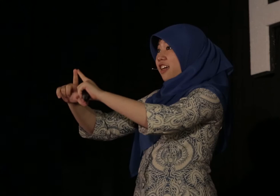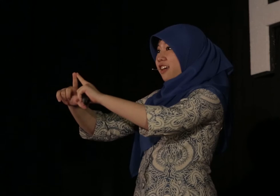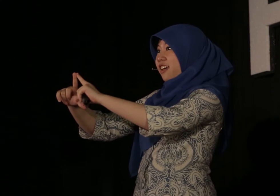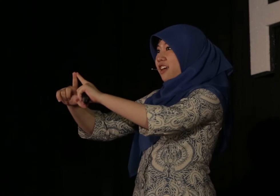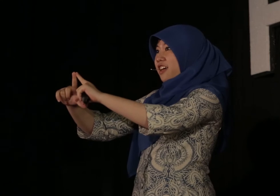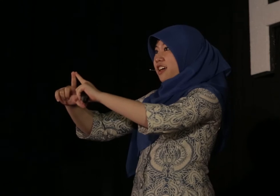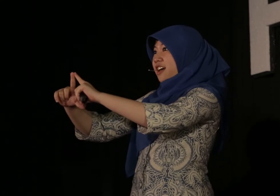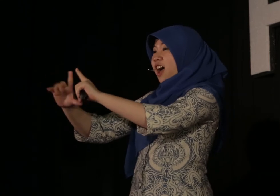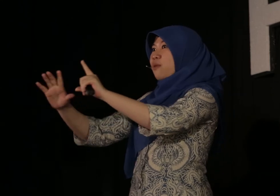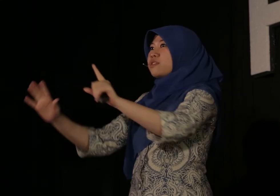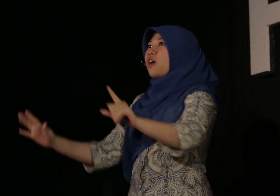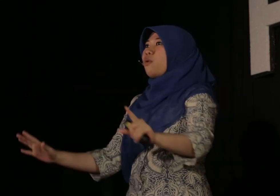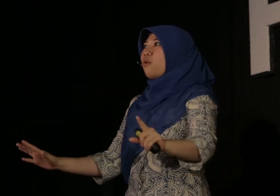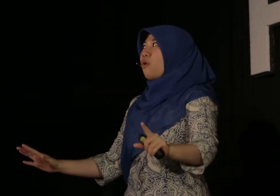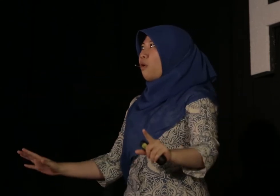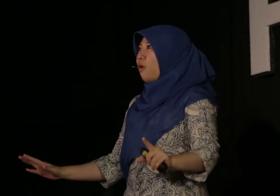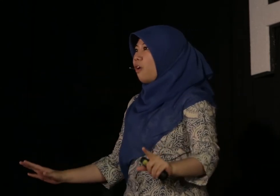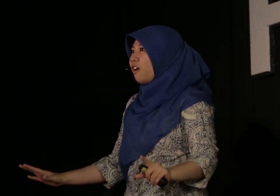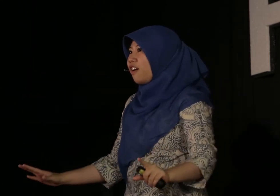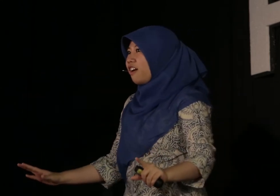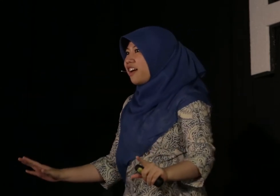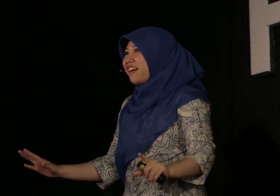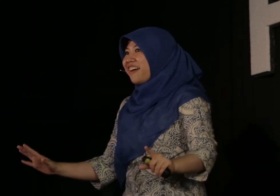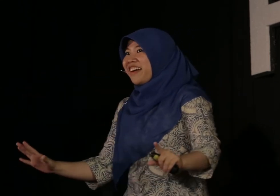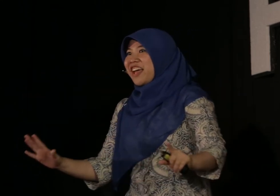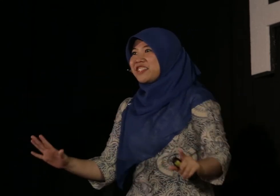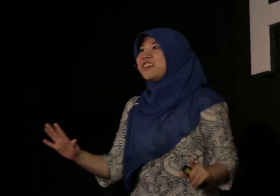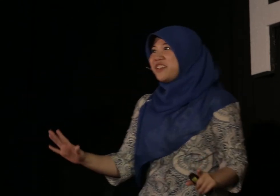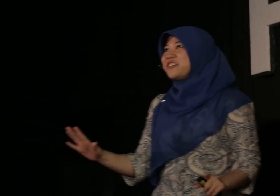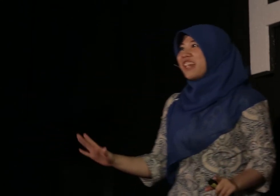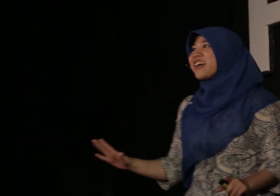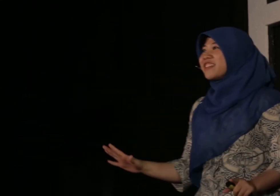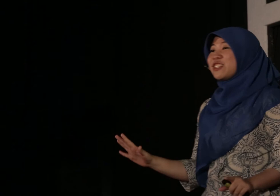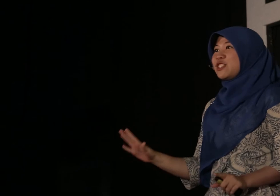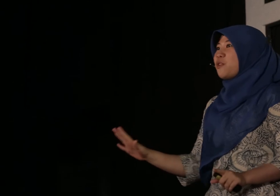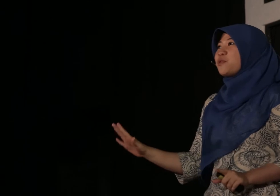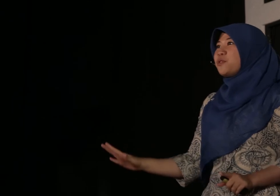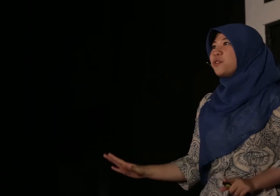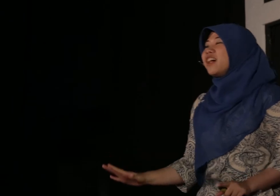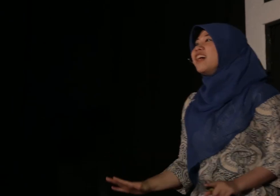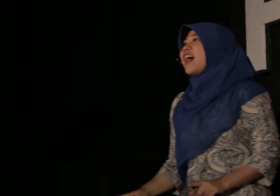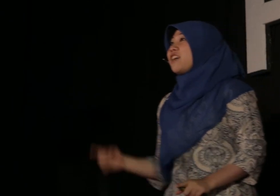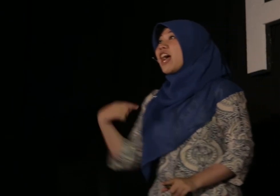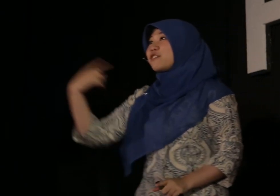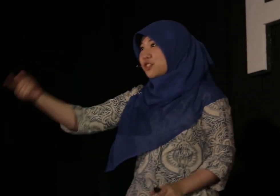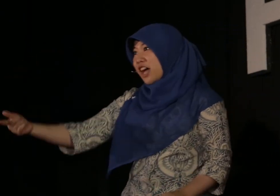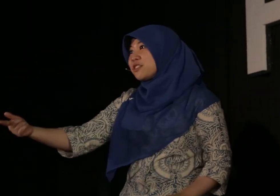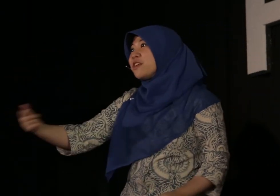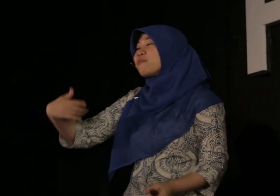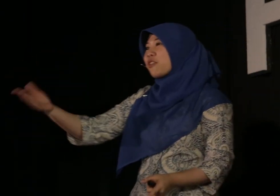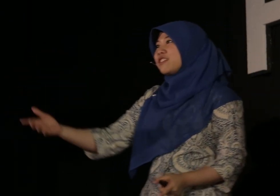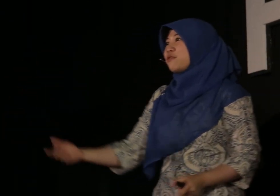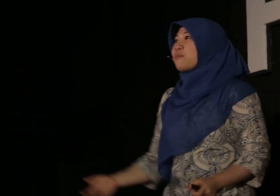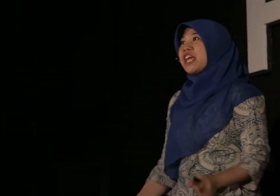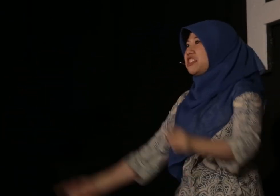D-I-S-S-A. I was like, whoa, it's a new language, this is so cool. I don't have to shout to